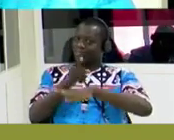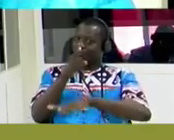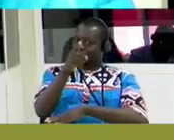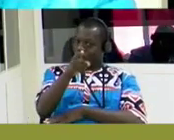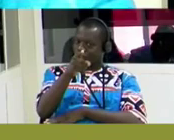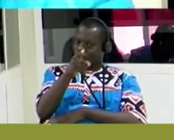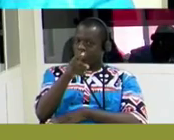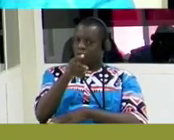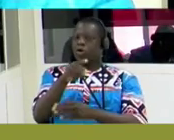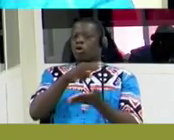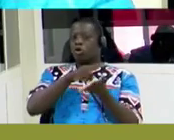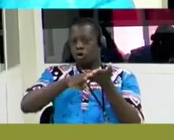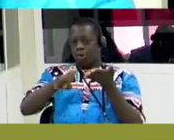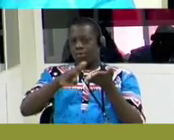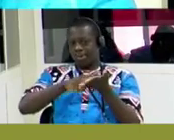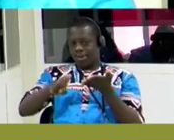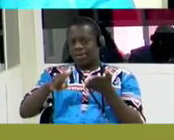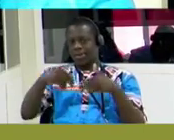give to